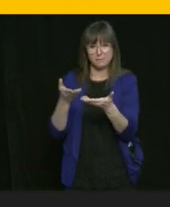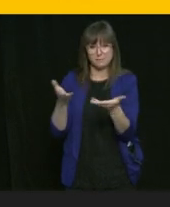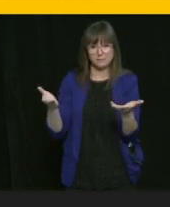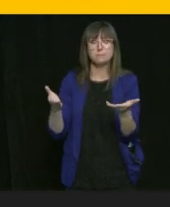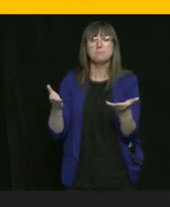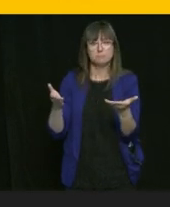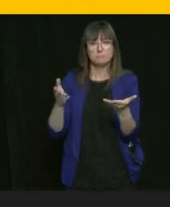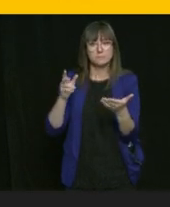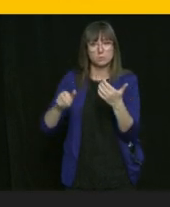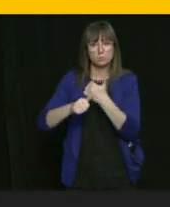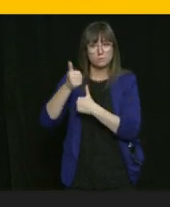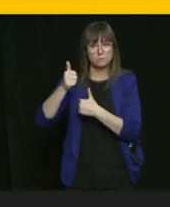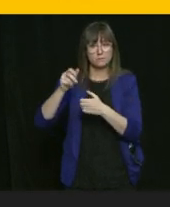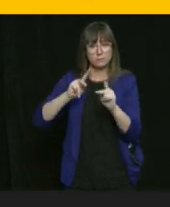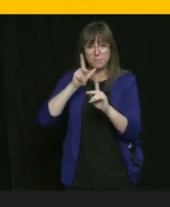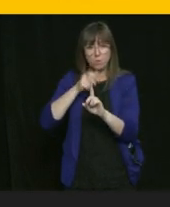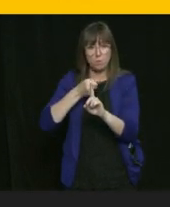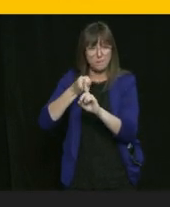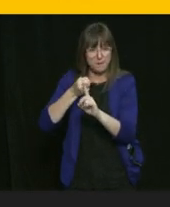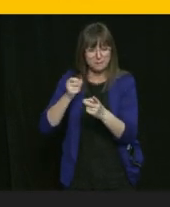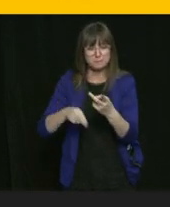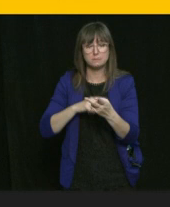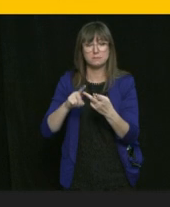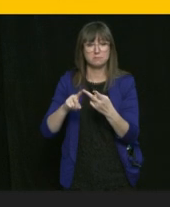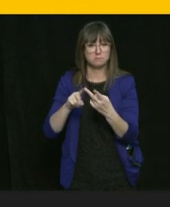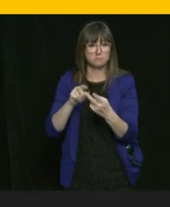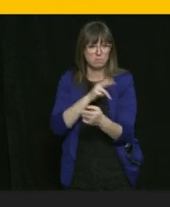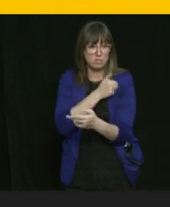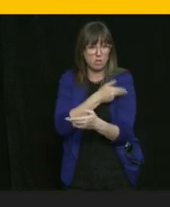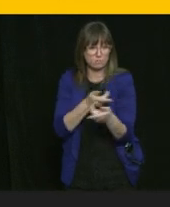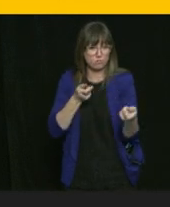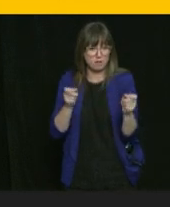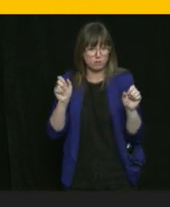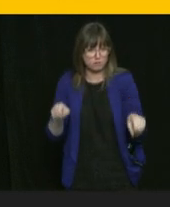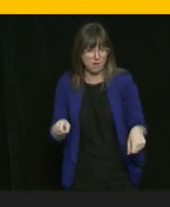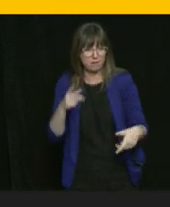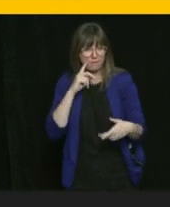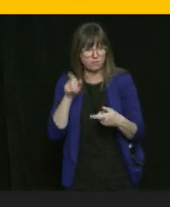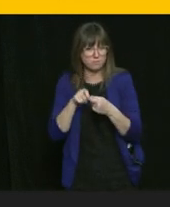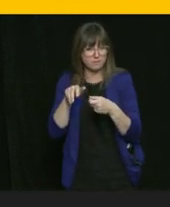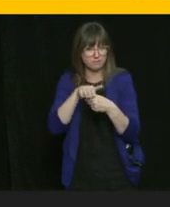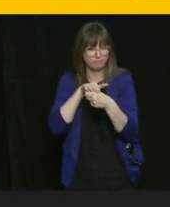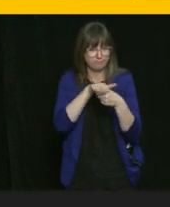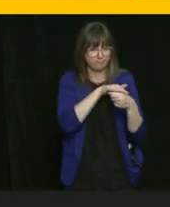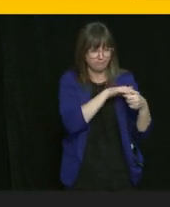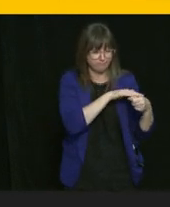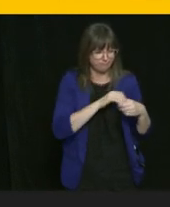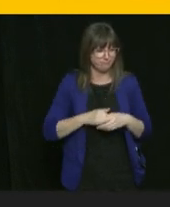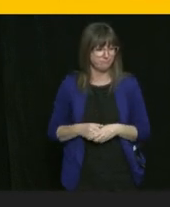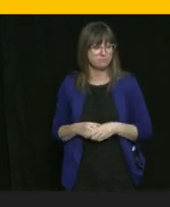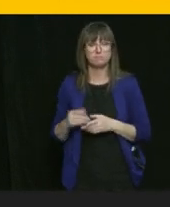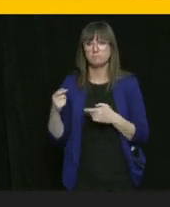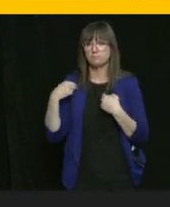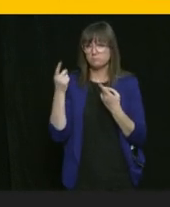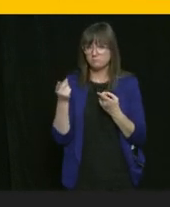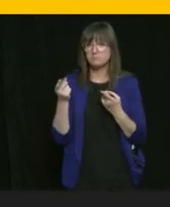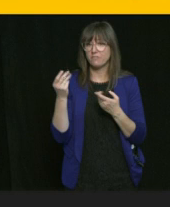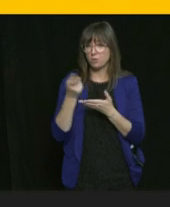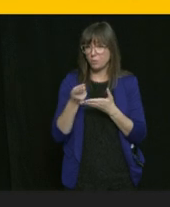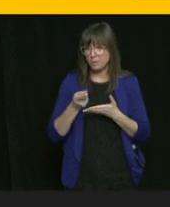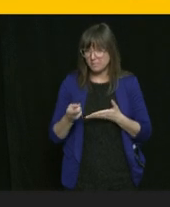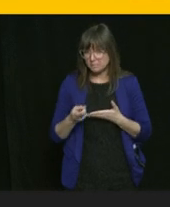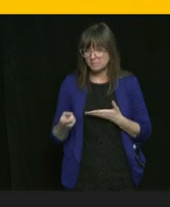populations impacted and on the capacity of healthcare systems in affected areas. For the past several weeks, we have